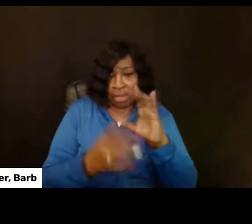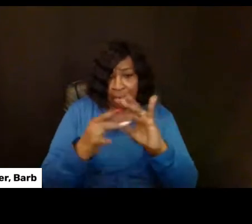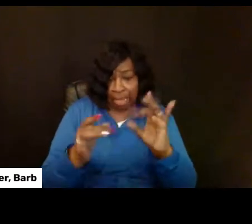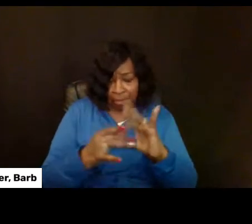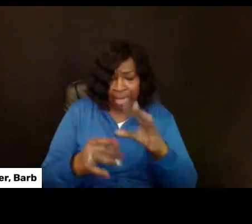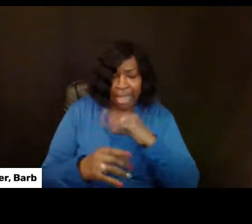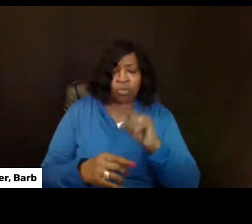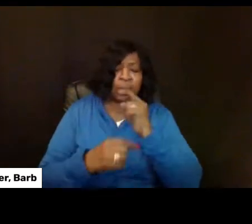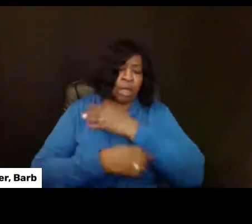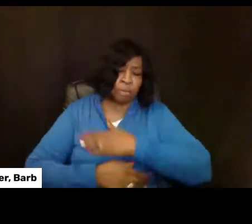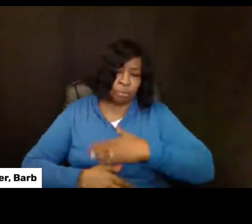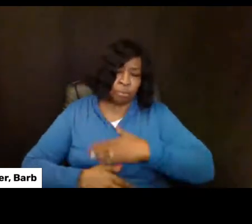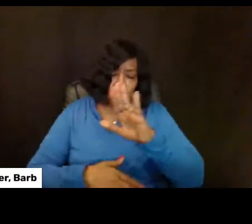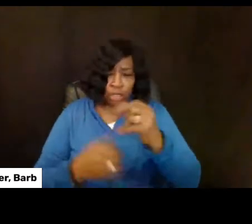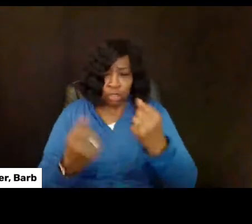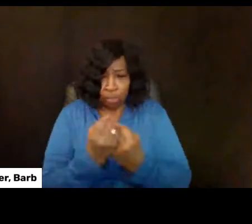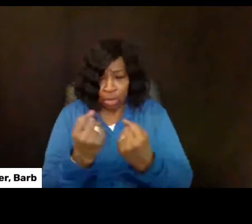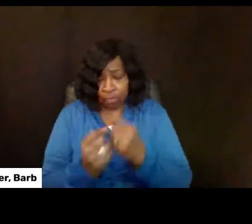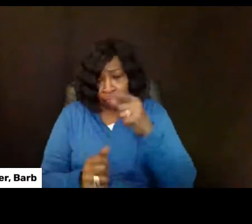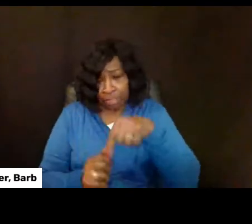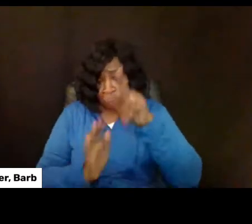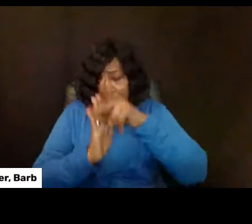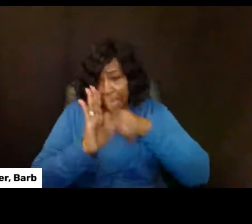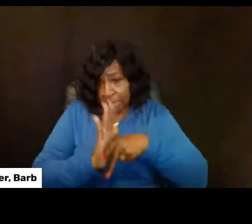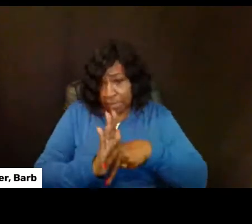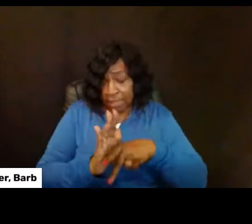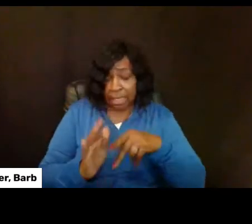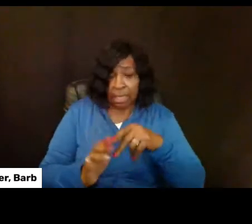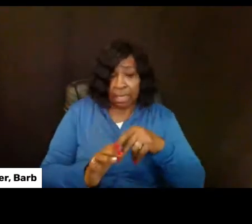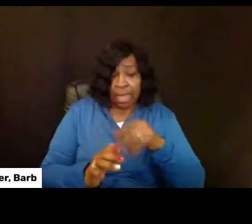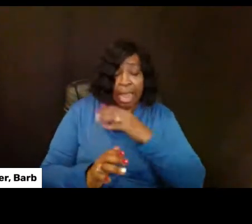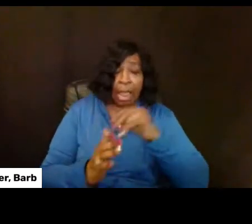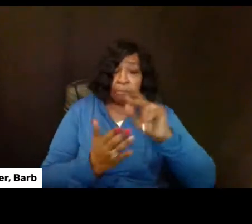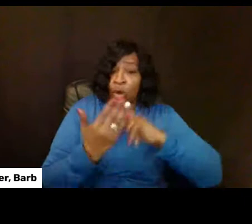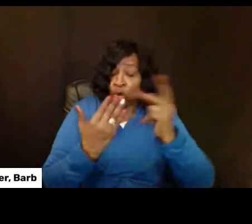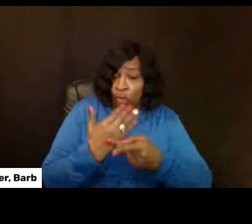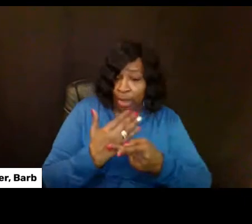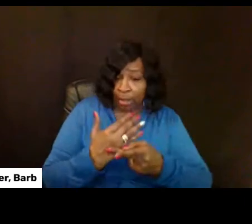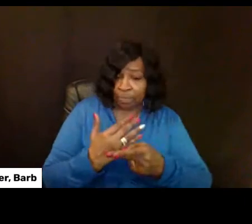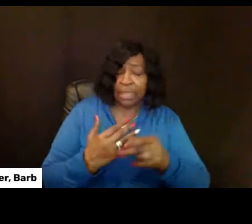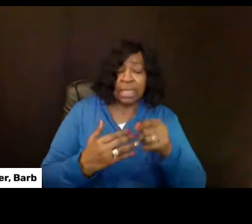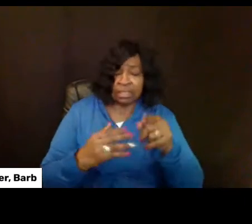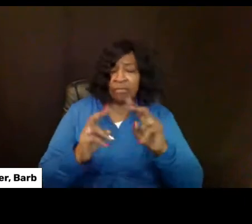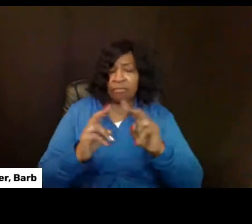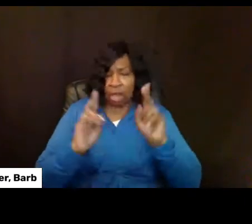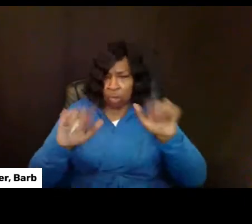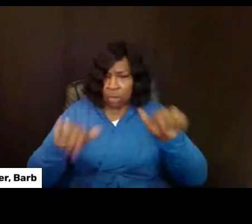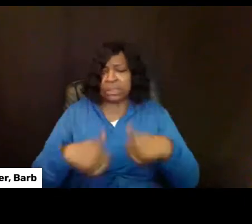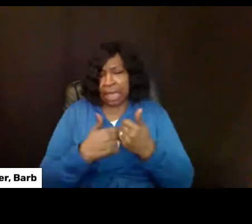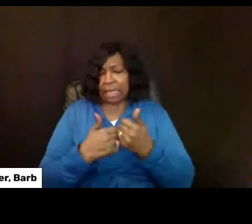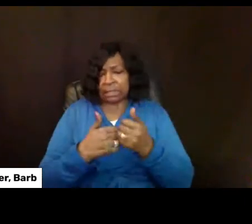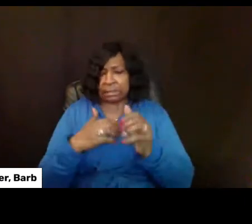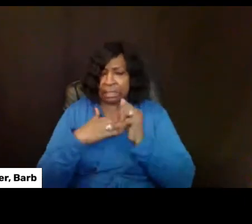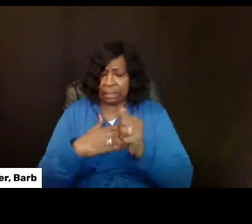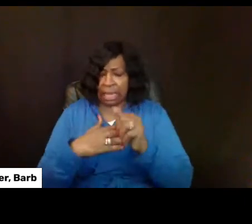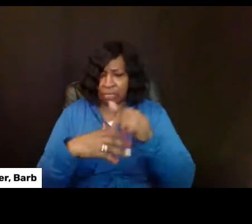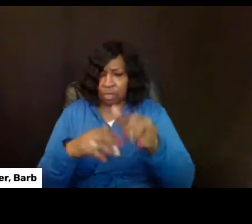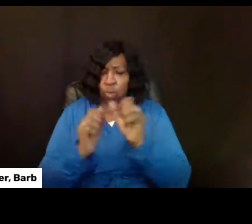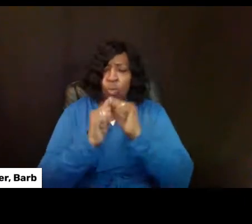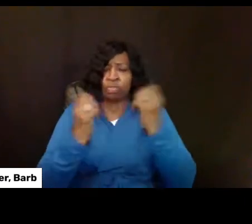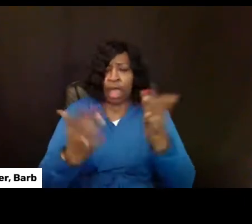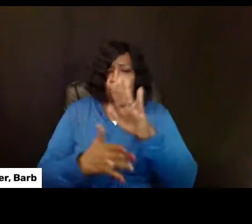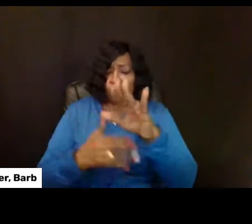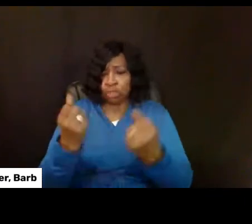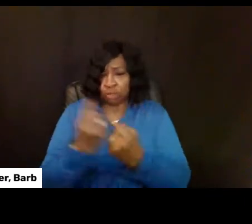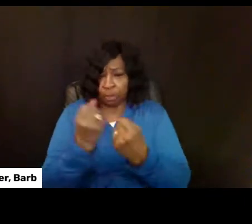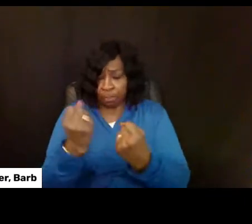support of this policy and program. Would be very challenging to lead this without your support and